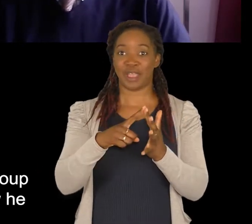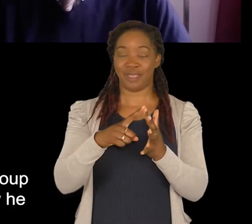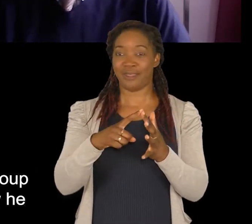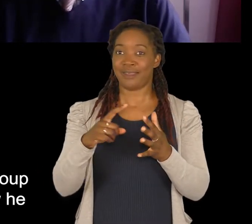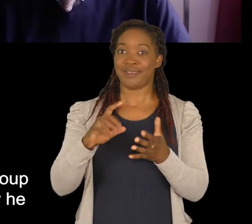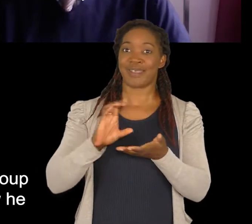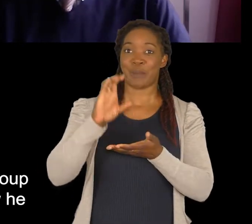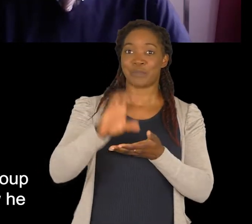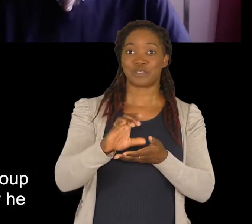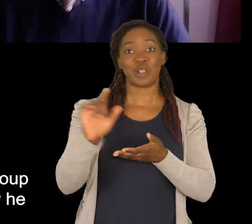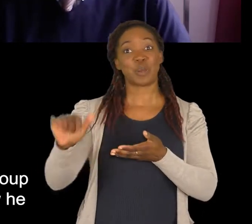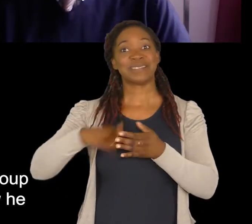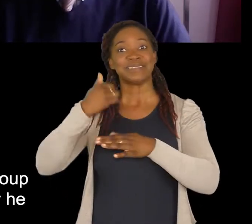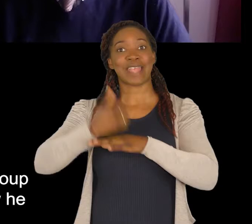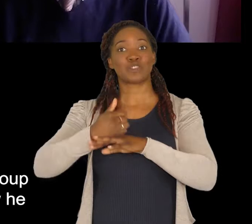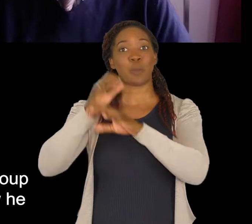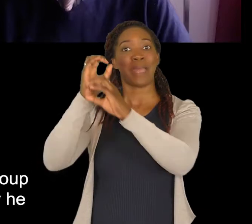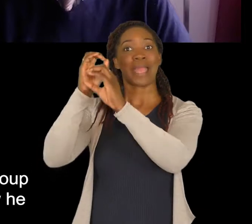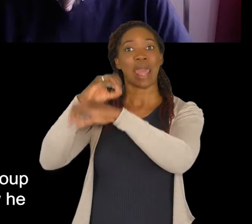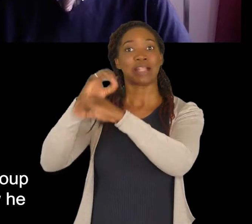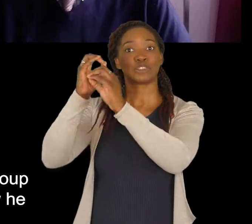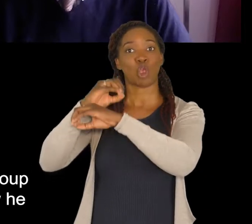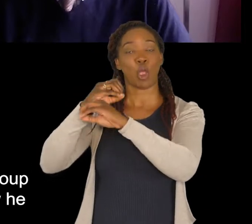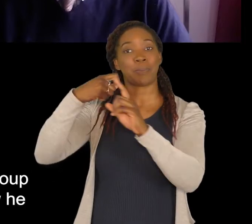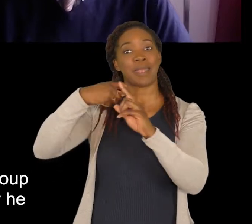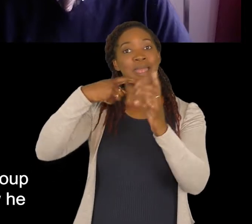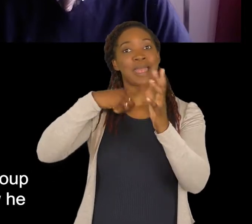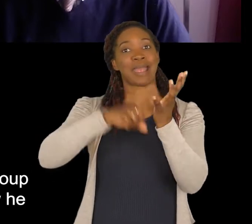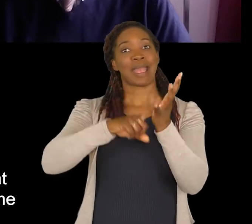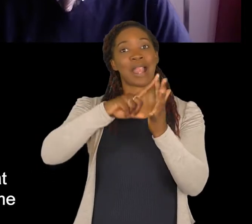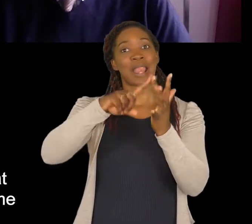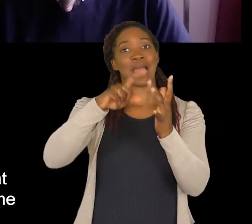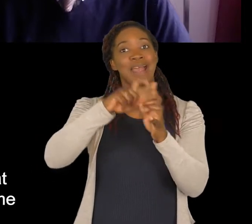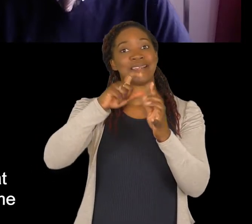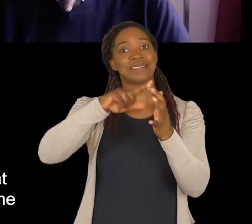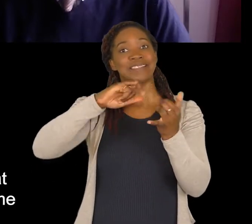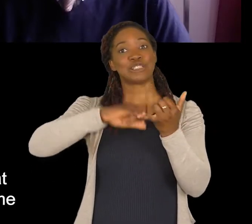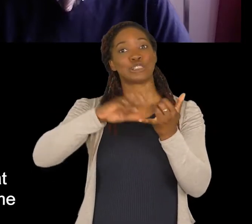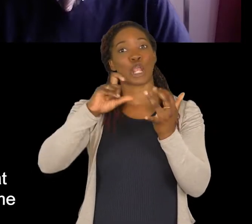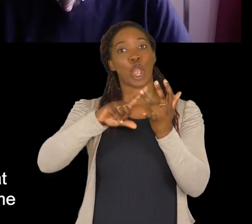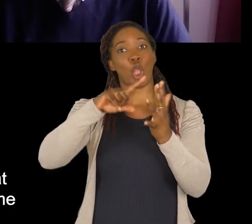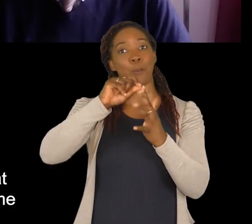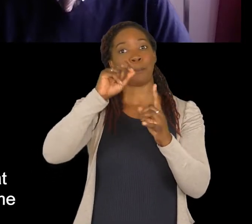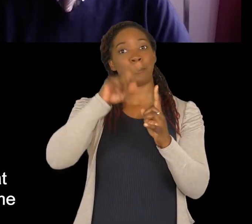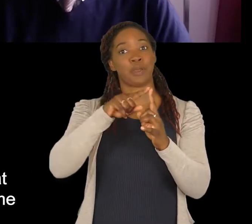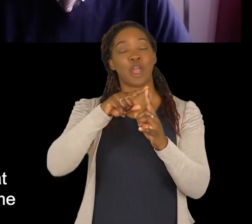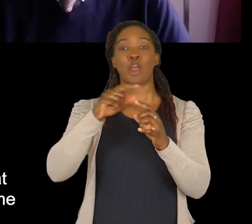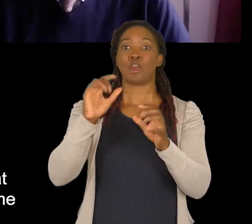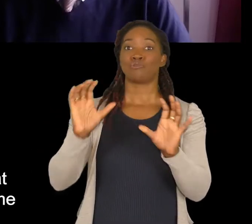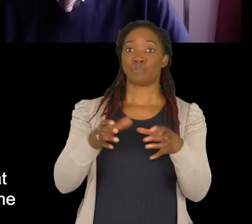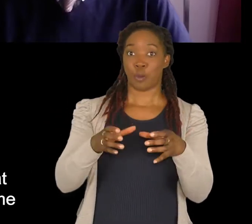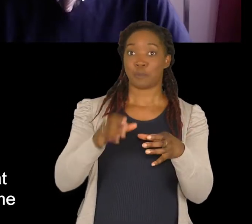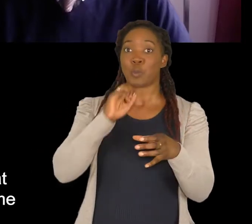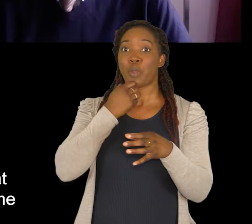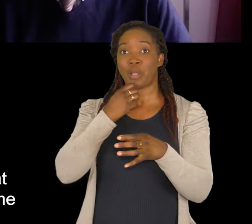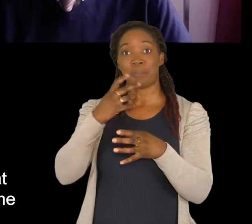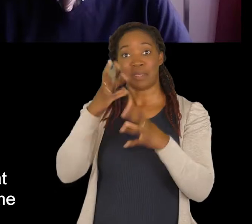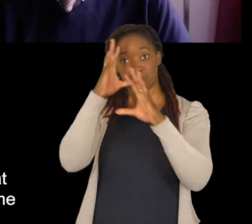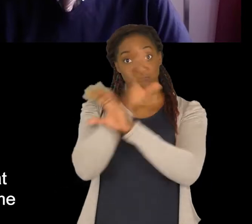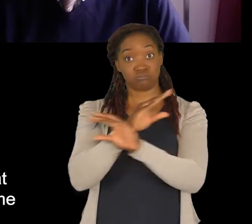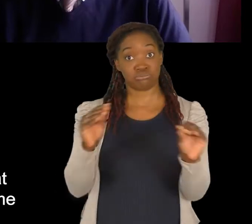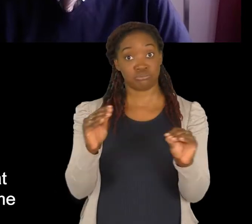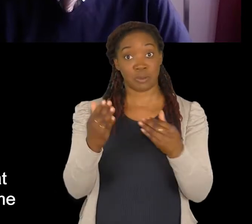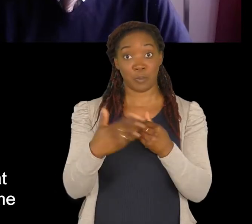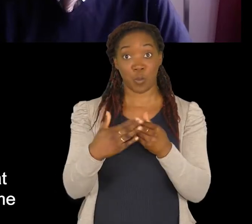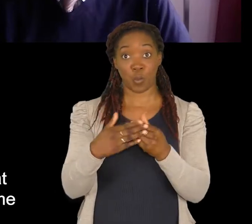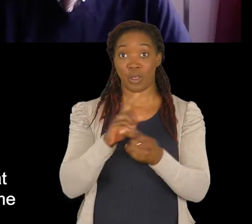up the Kaleidoscope group, of which he is founder and CEO, and I know he's going to be telling us a little bit more about that later.